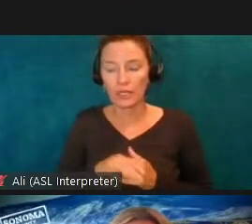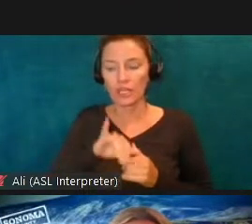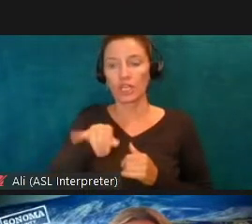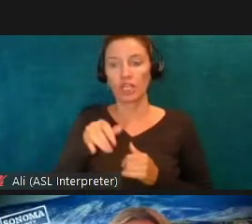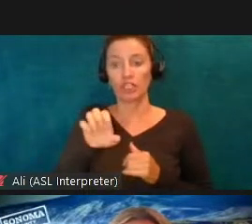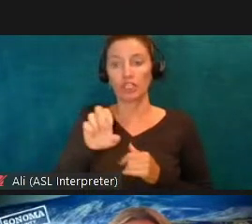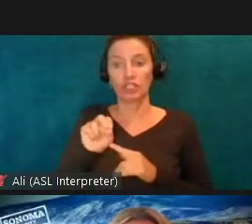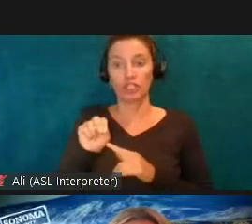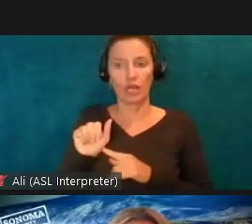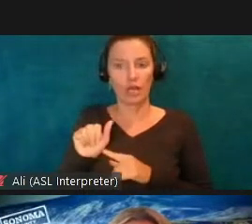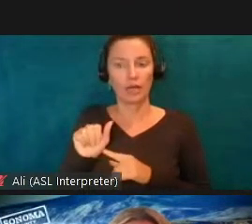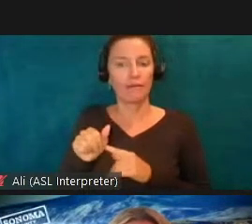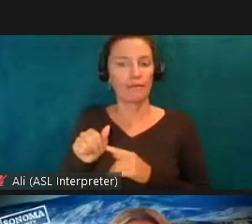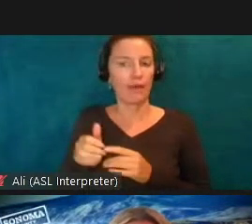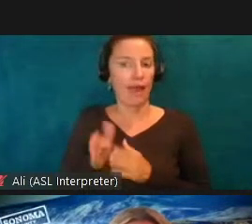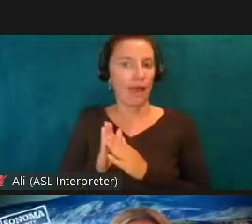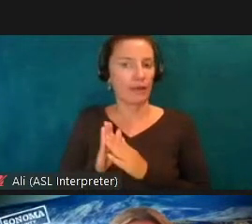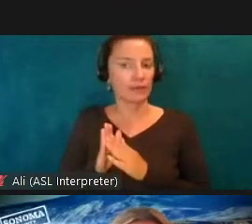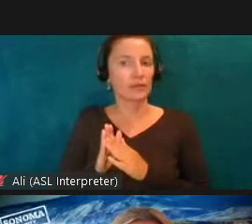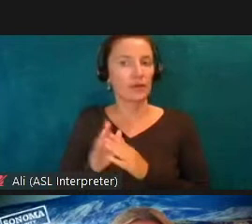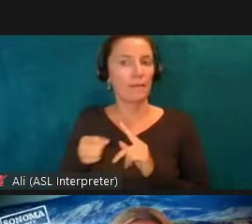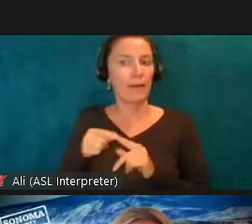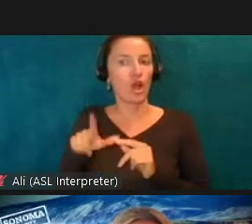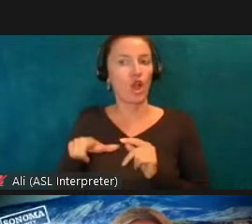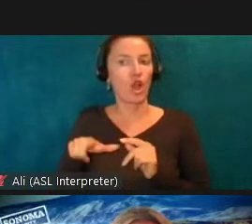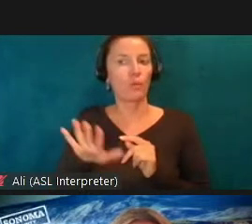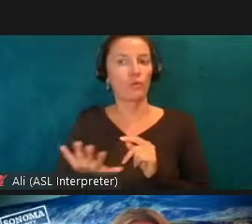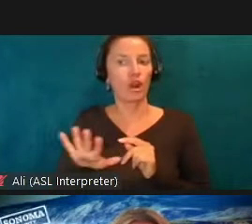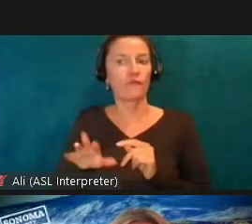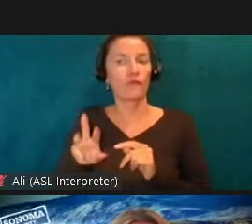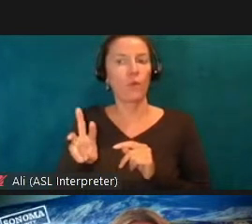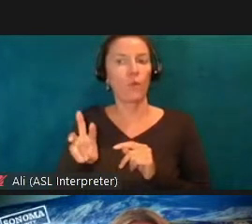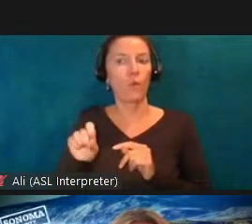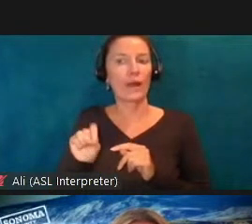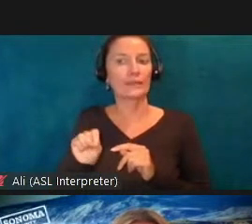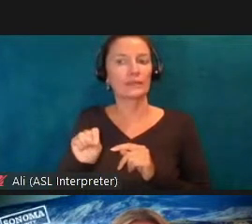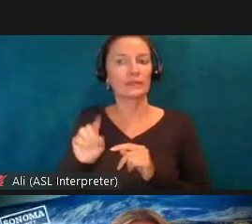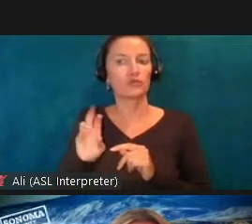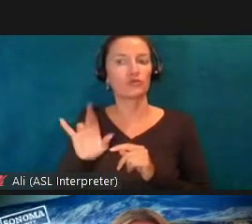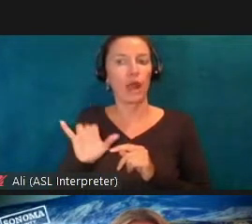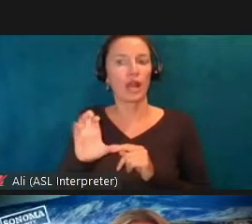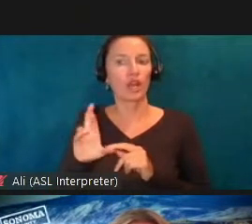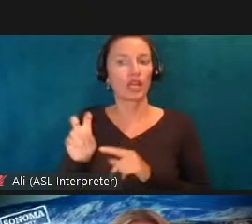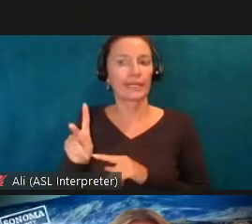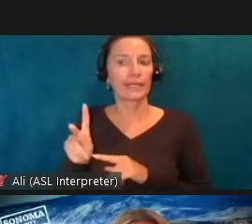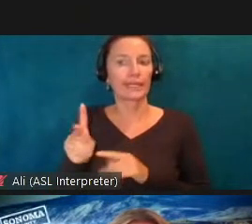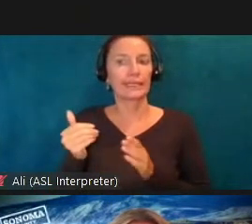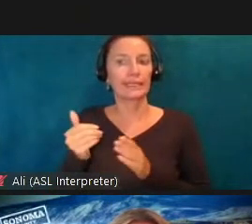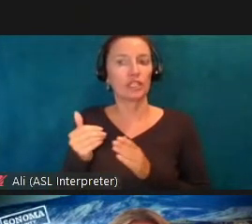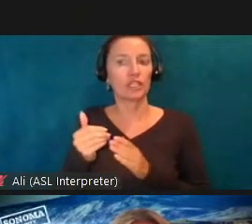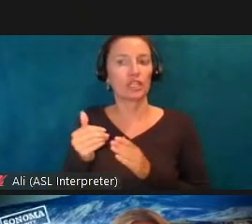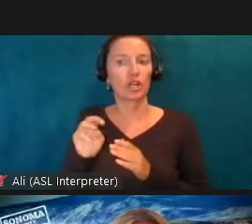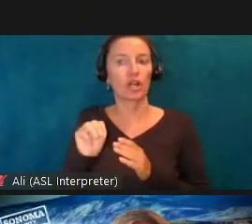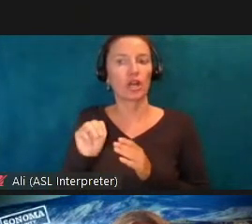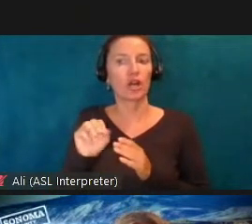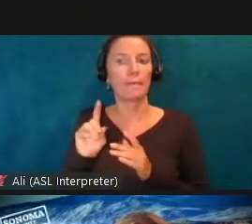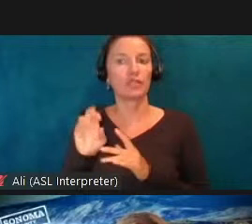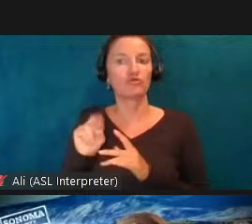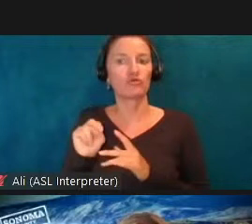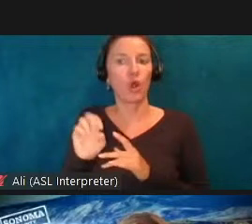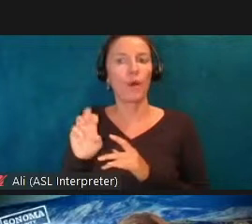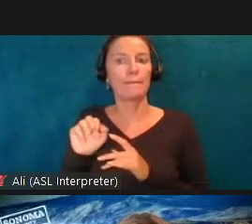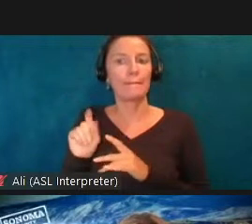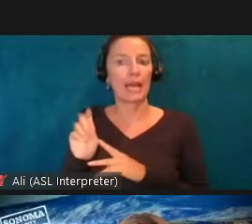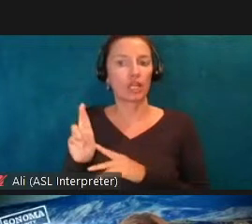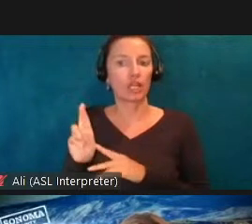Jenna is asking about the lower end of West Dry Creek toward the Madrona Manor. She's asking, there